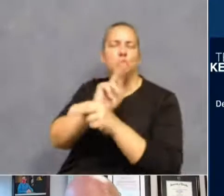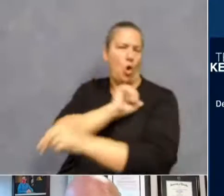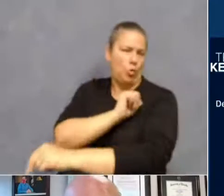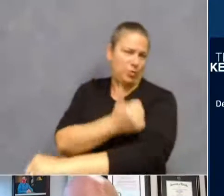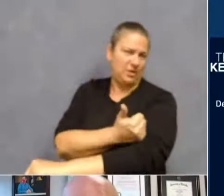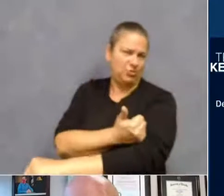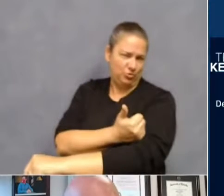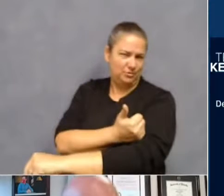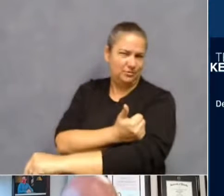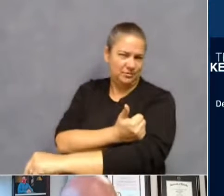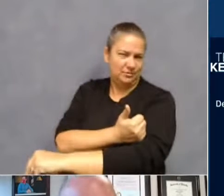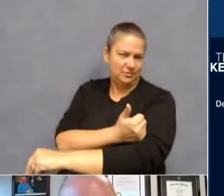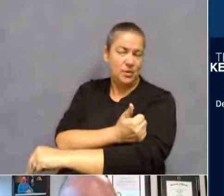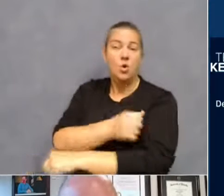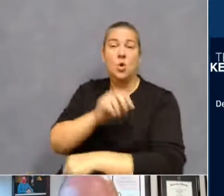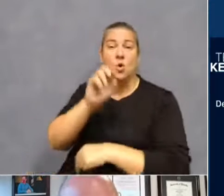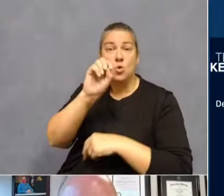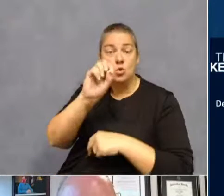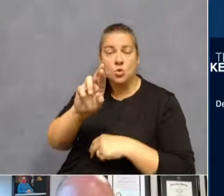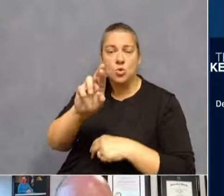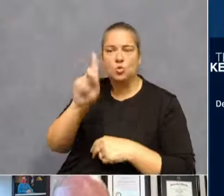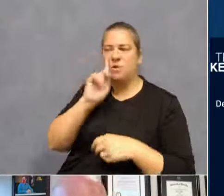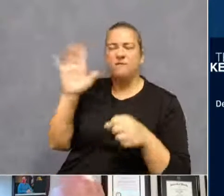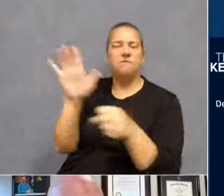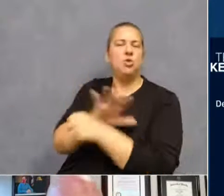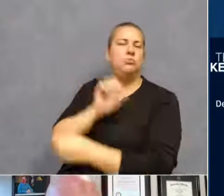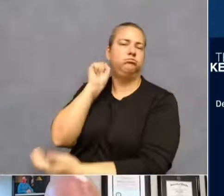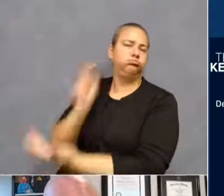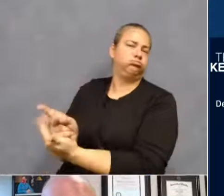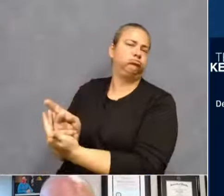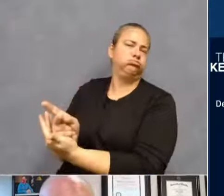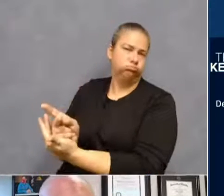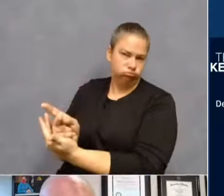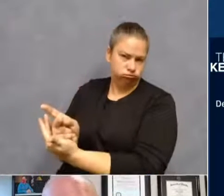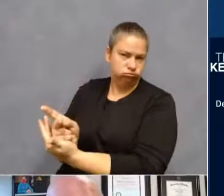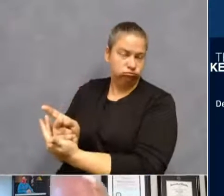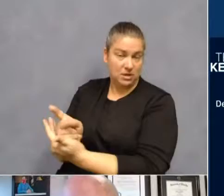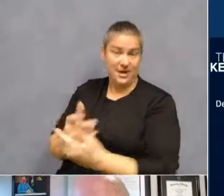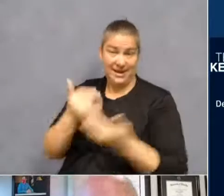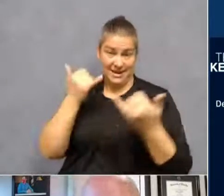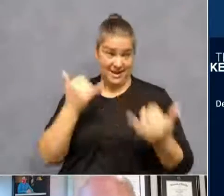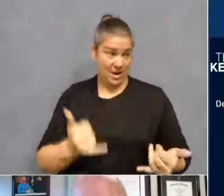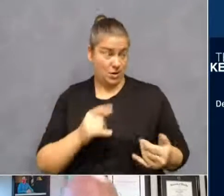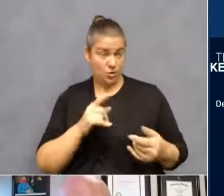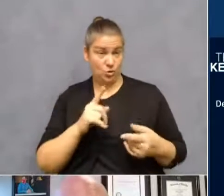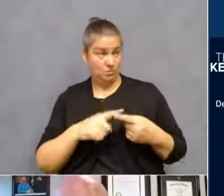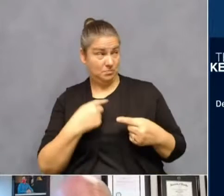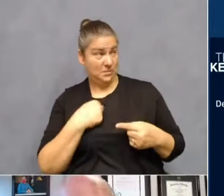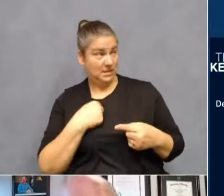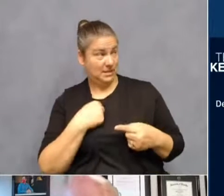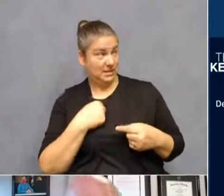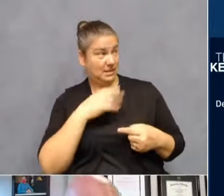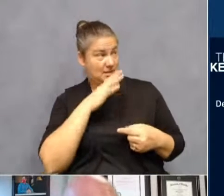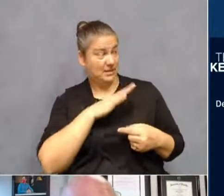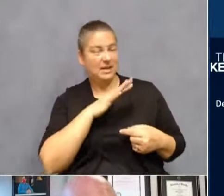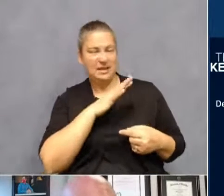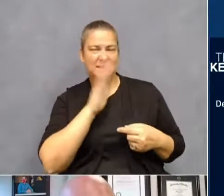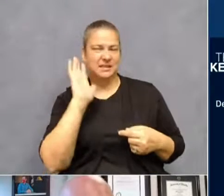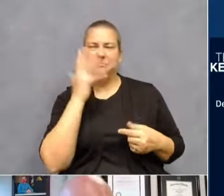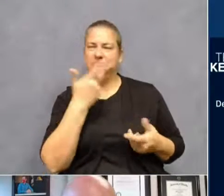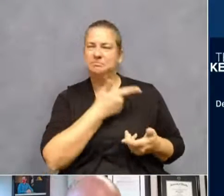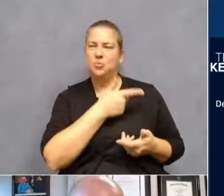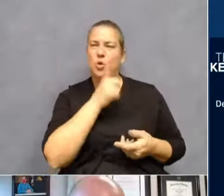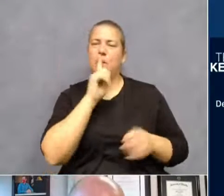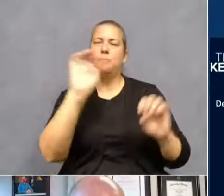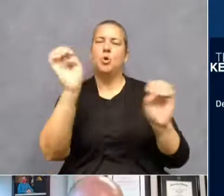conditions, or it'll do a full approval. In this case, it's almost certain that it'll be an emergency use authorization in order to save